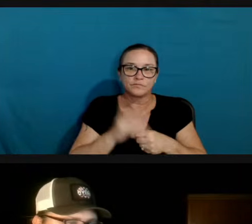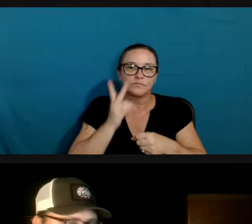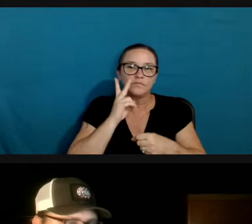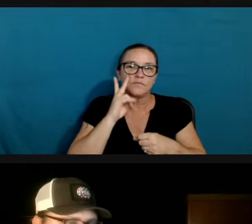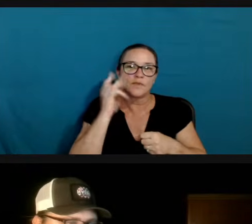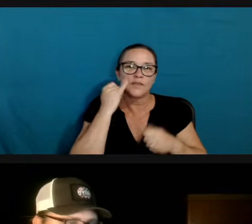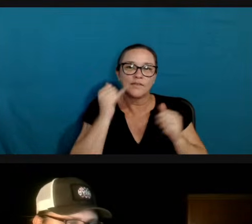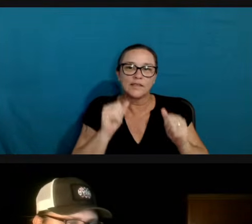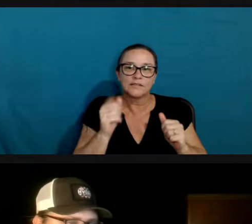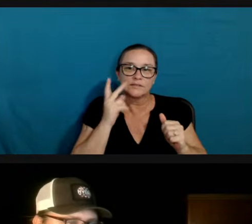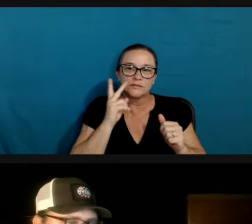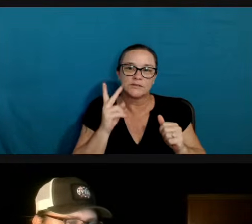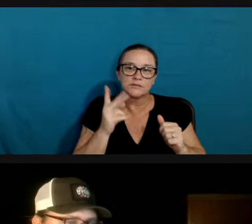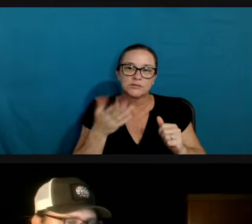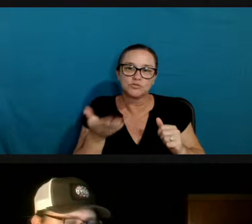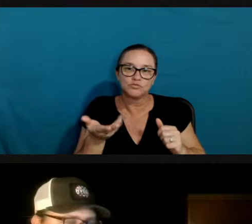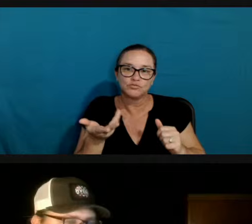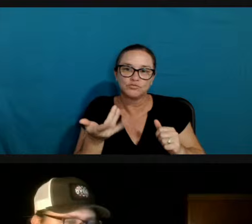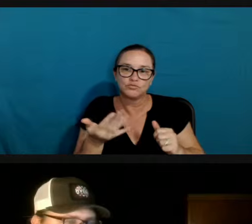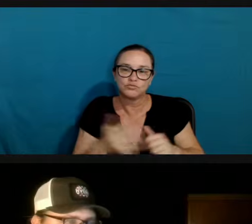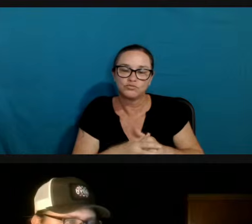to